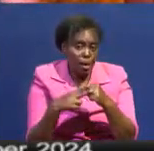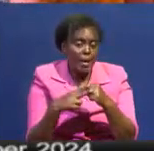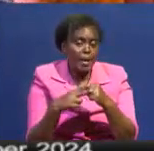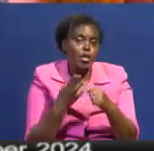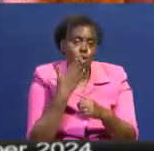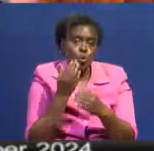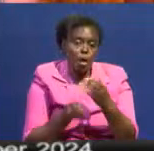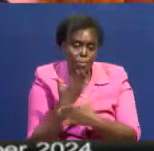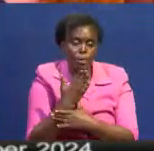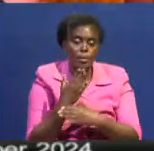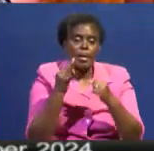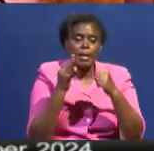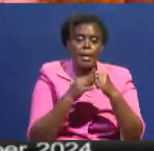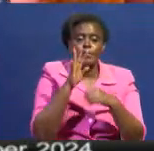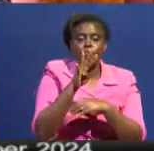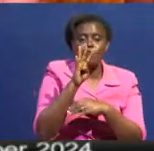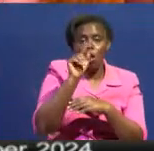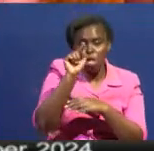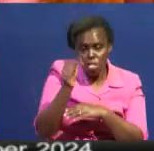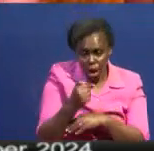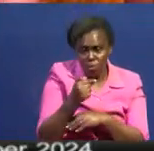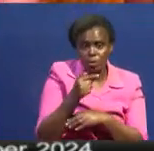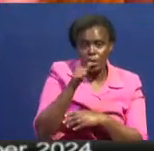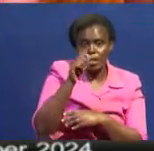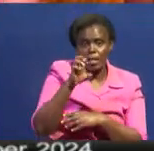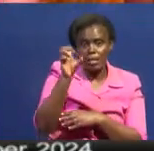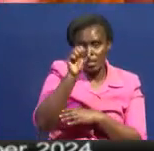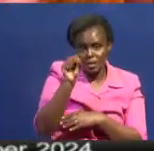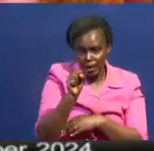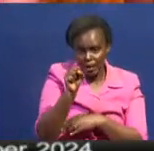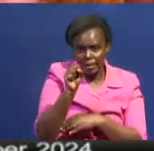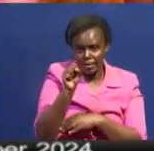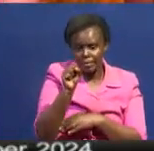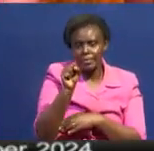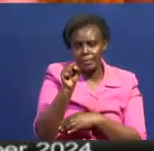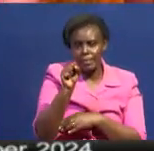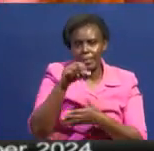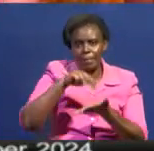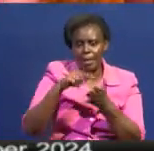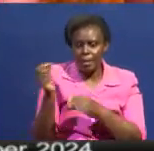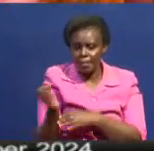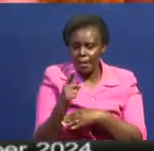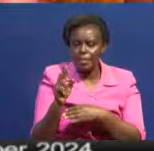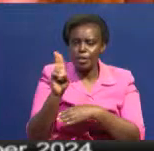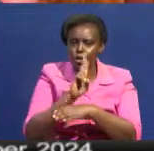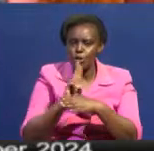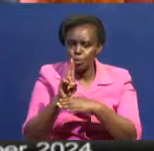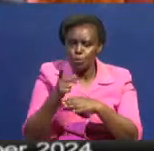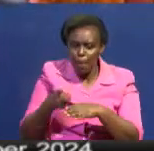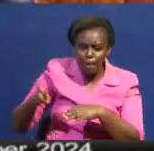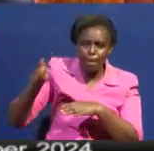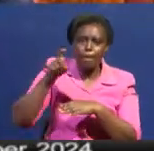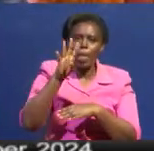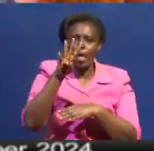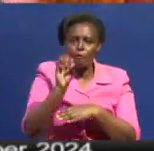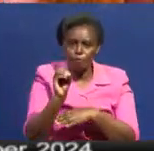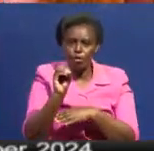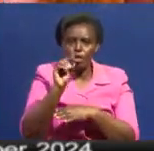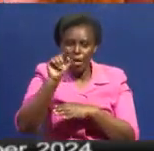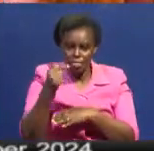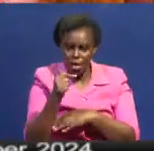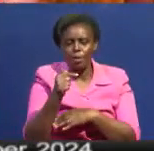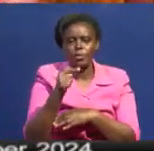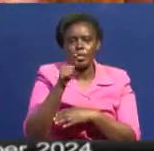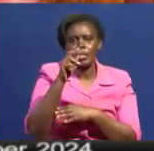reached 84,000 metric tons, surpassing the national monthly consumption average of